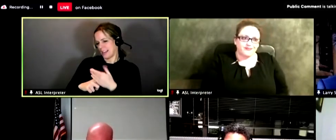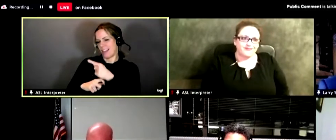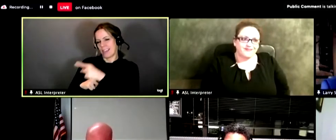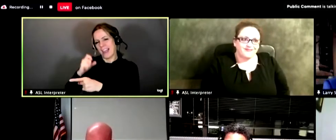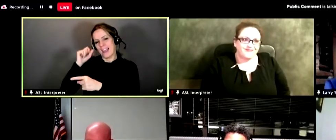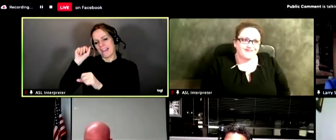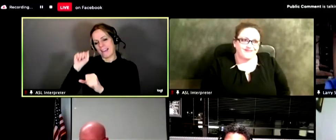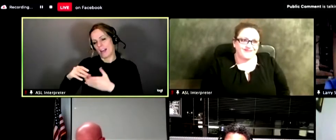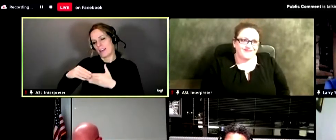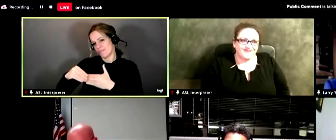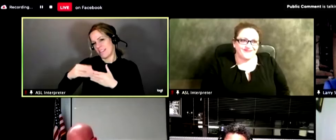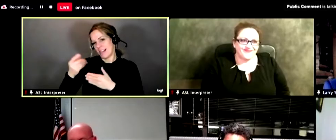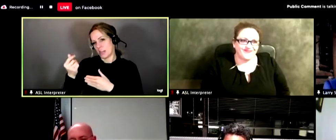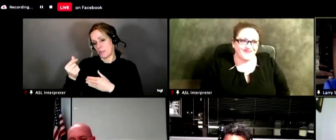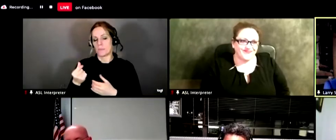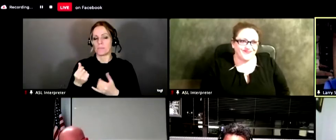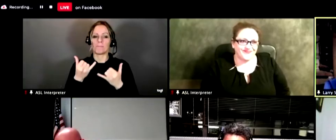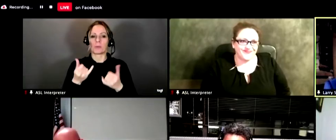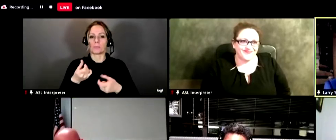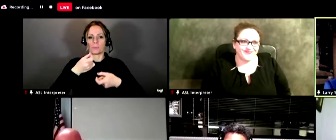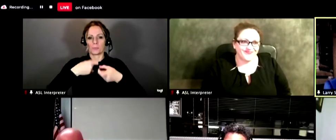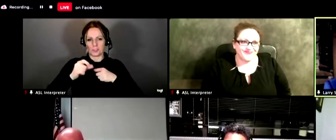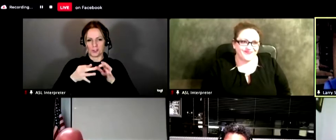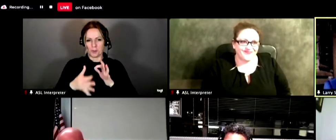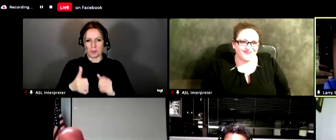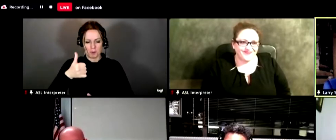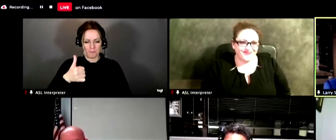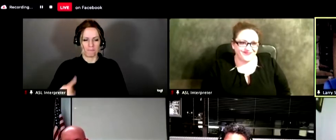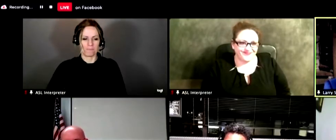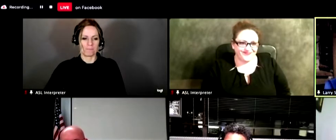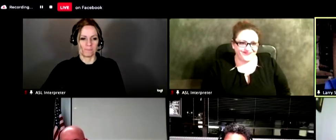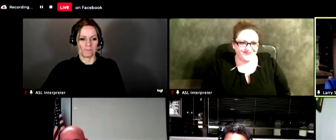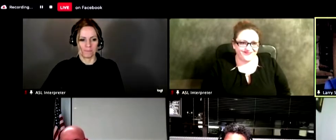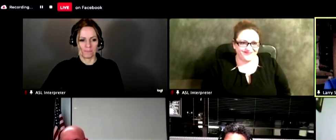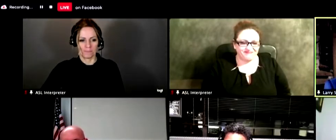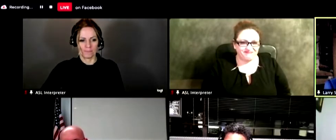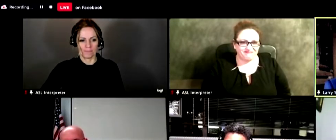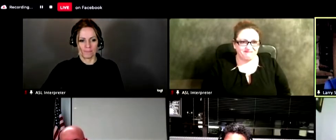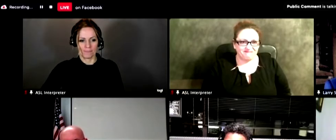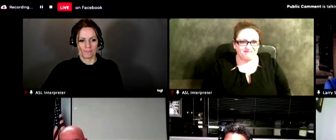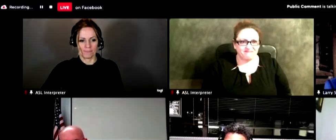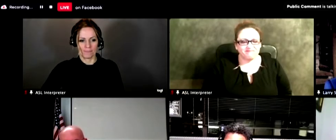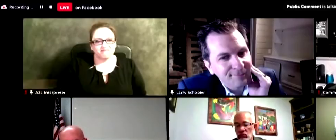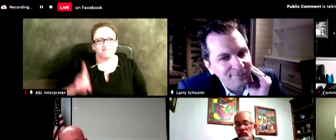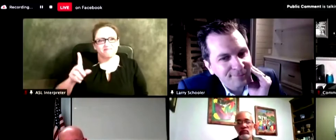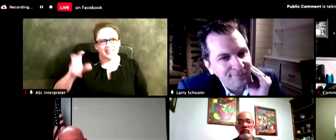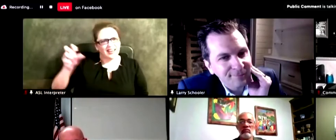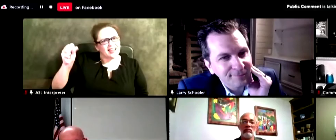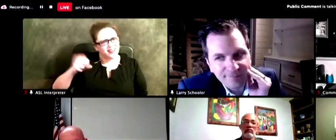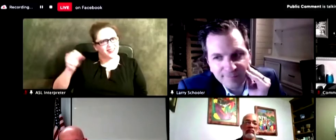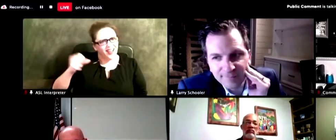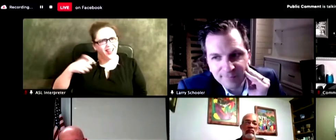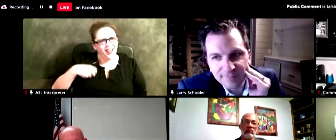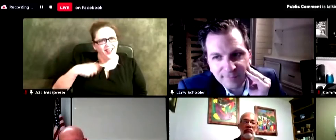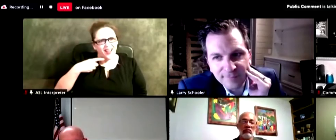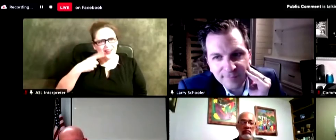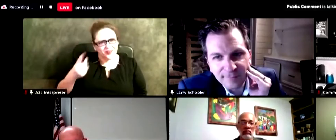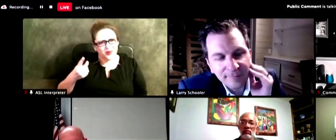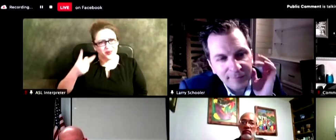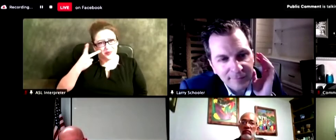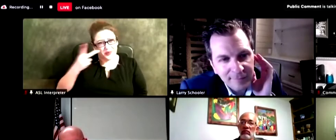So you would have liked to have seen them. You would have liked to have seen him use discretion in this case. Yeah, you know, I told him, I was like, do you see